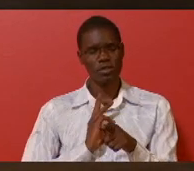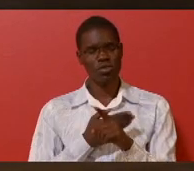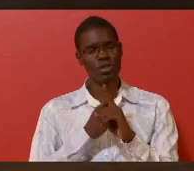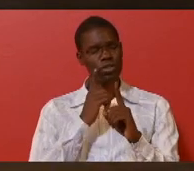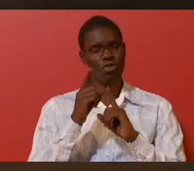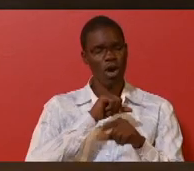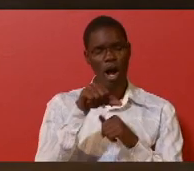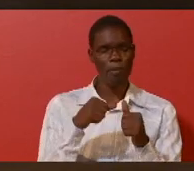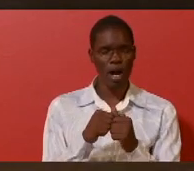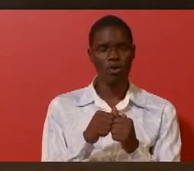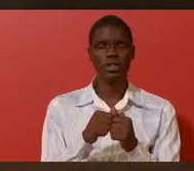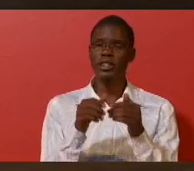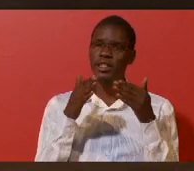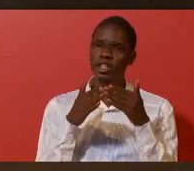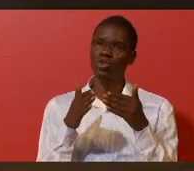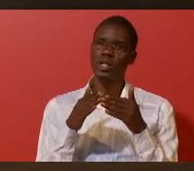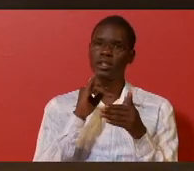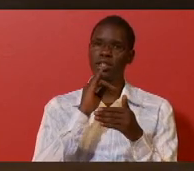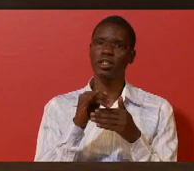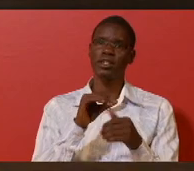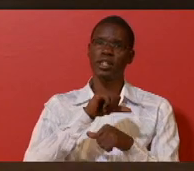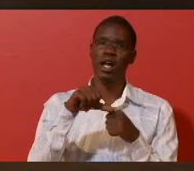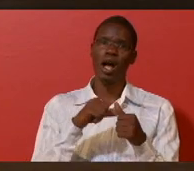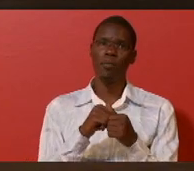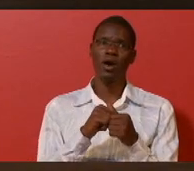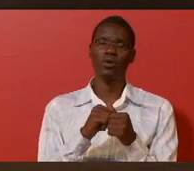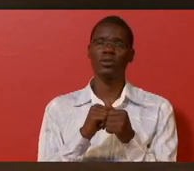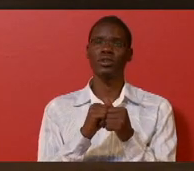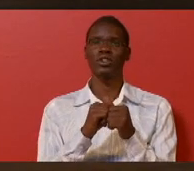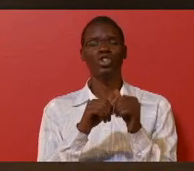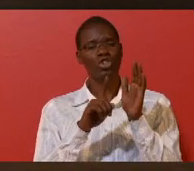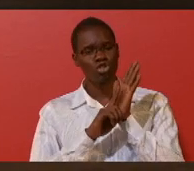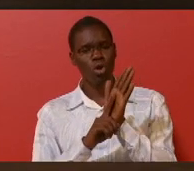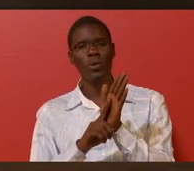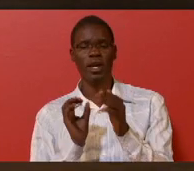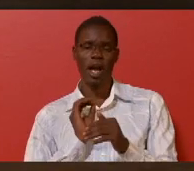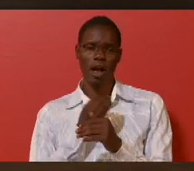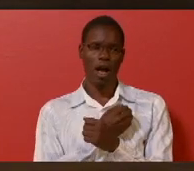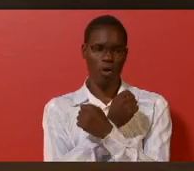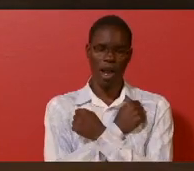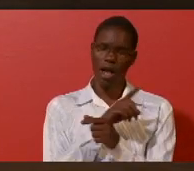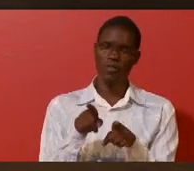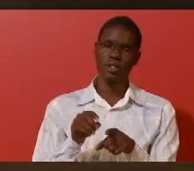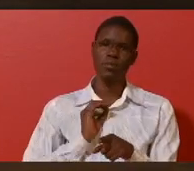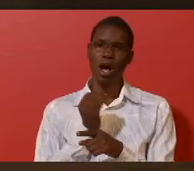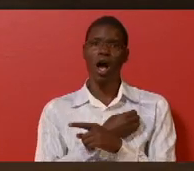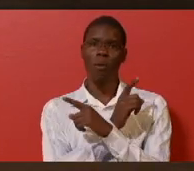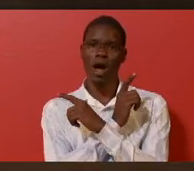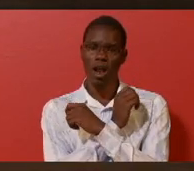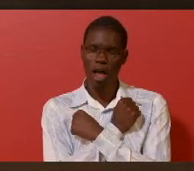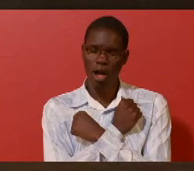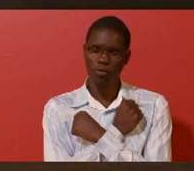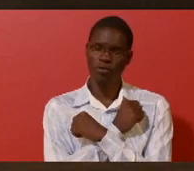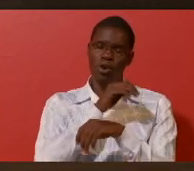the fact that sexuality is also an expression of our love, and our love is based on God's